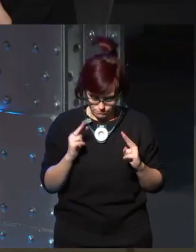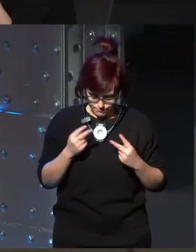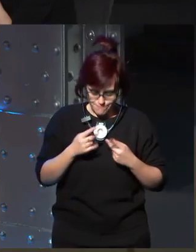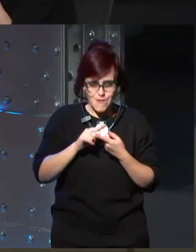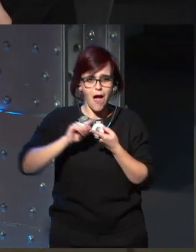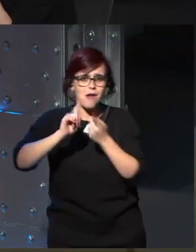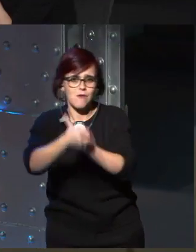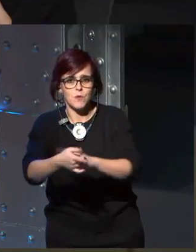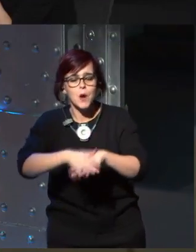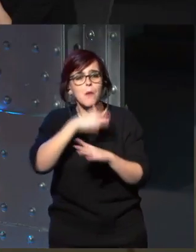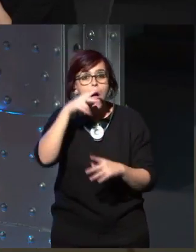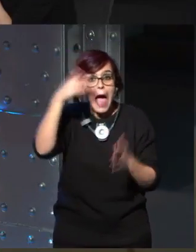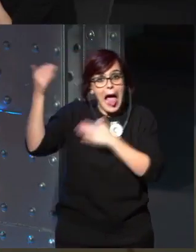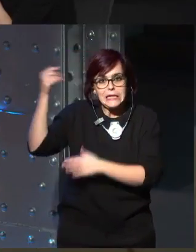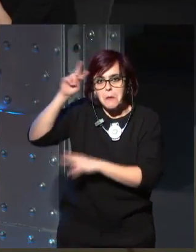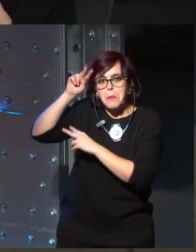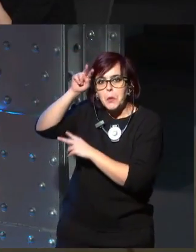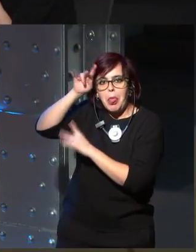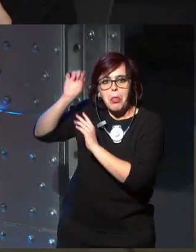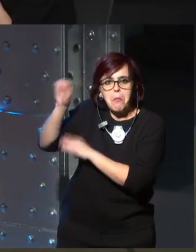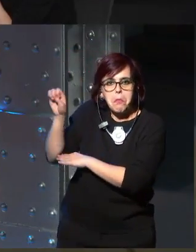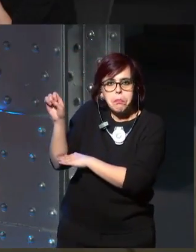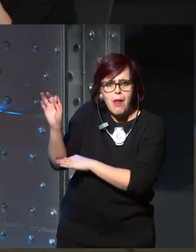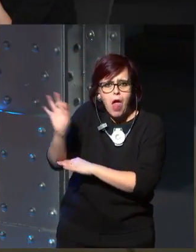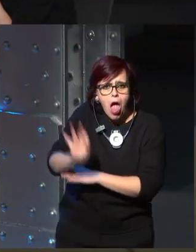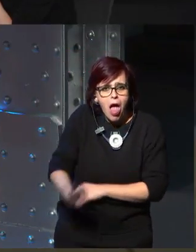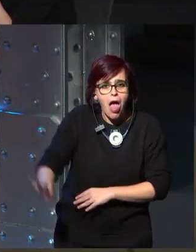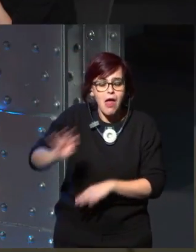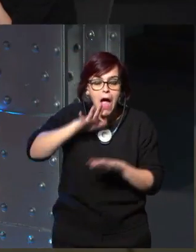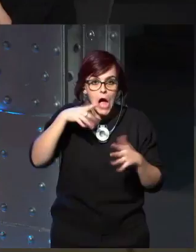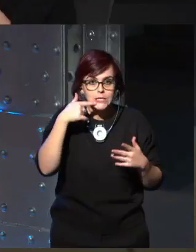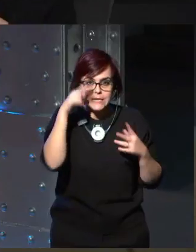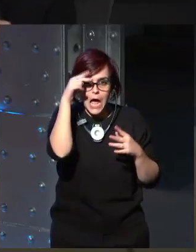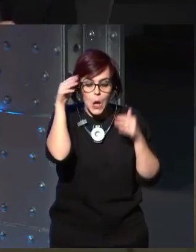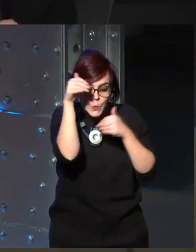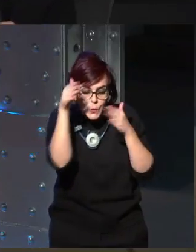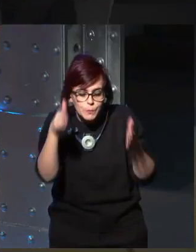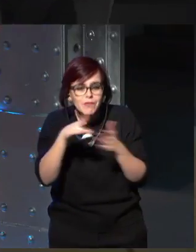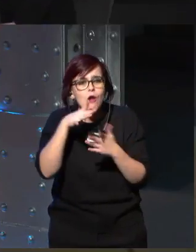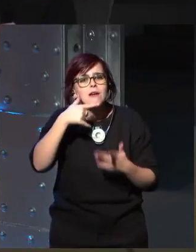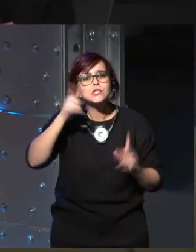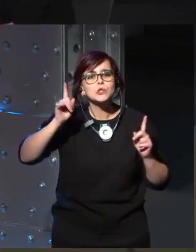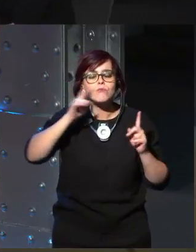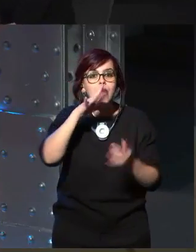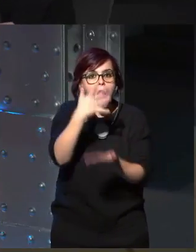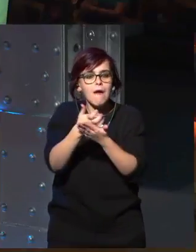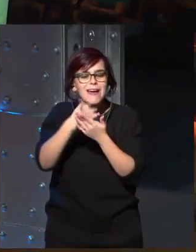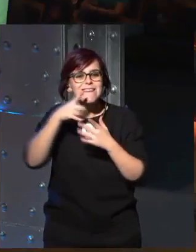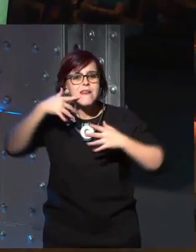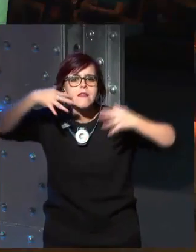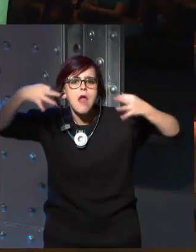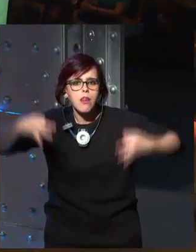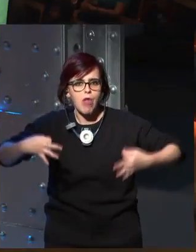much about reproducing the real, this kind of very modernist attempt at truth. We started to head towards something like